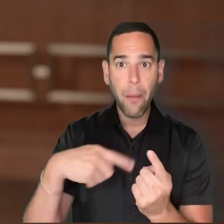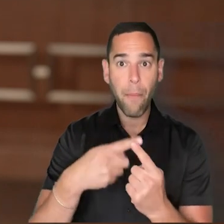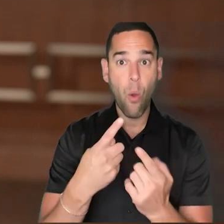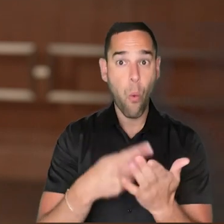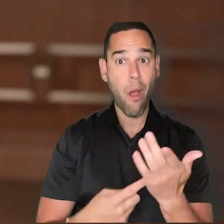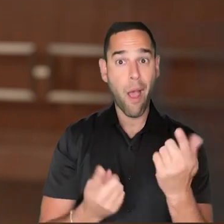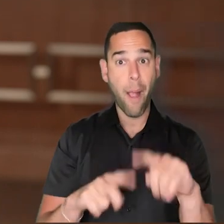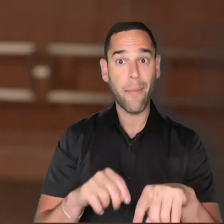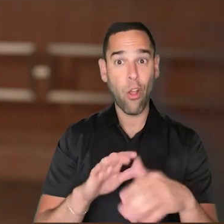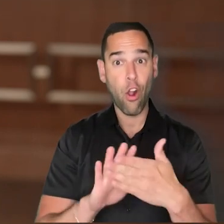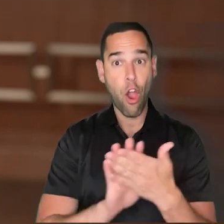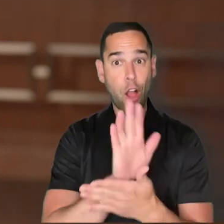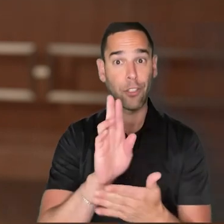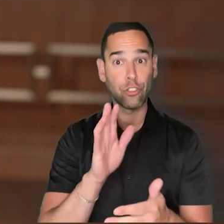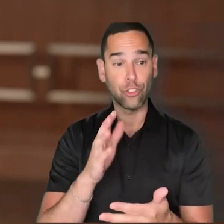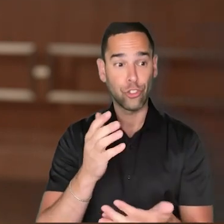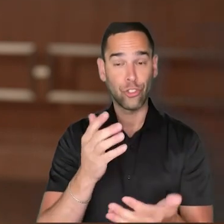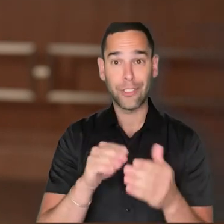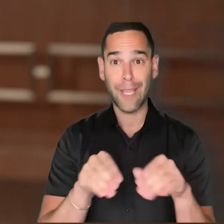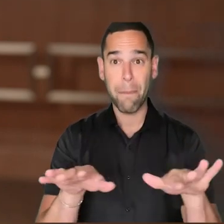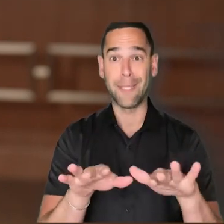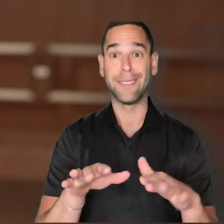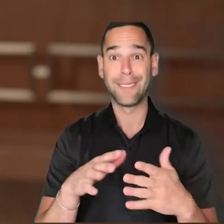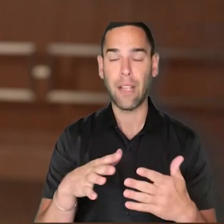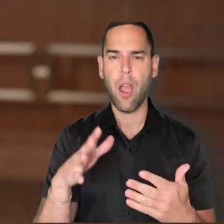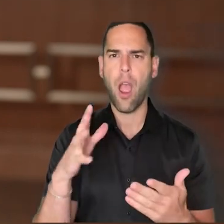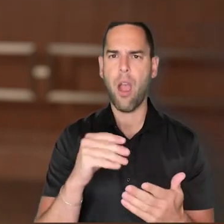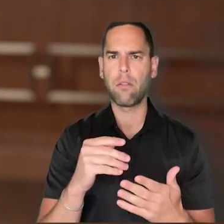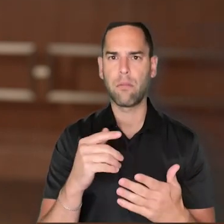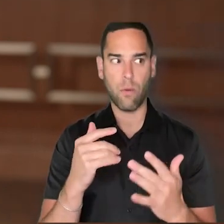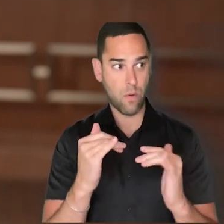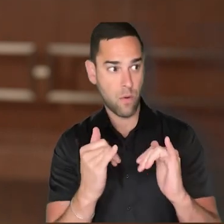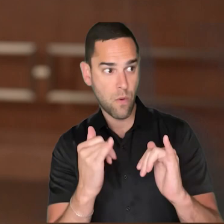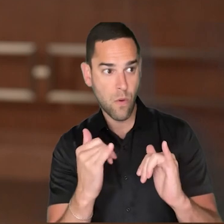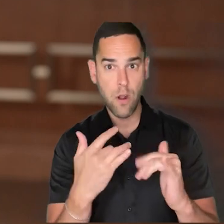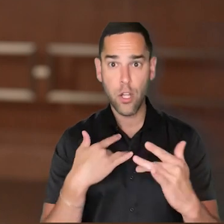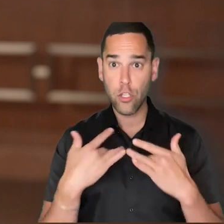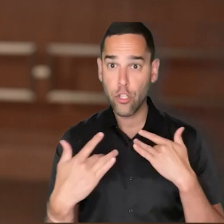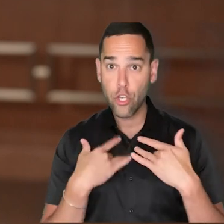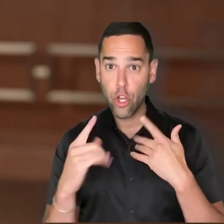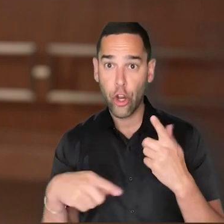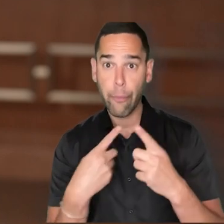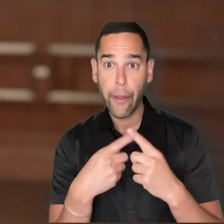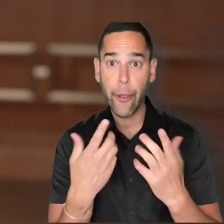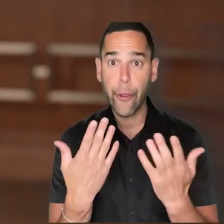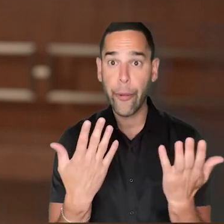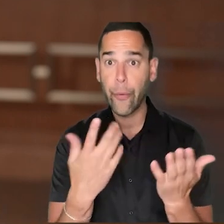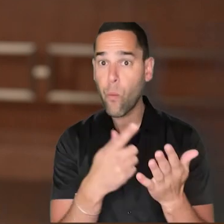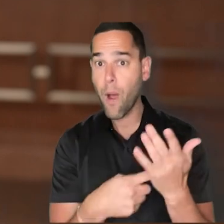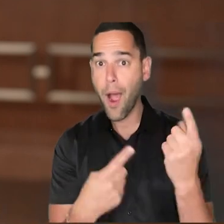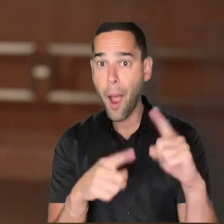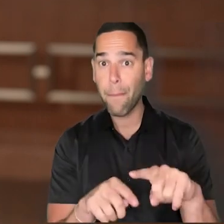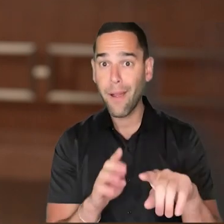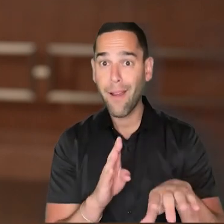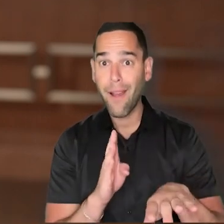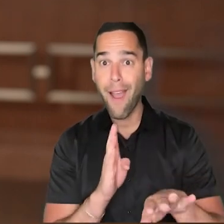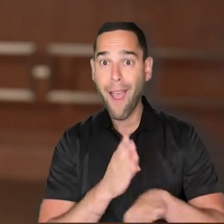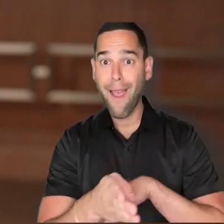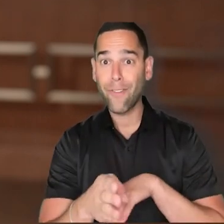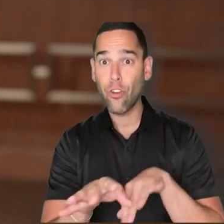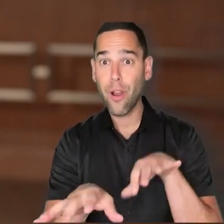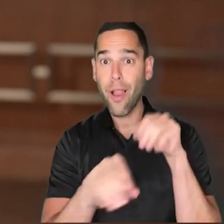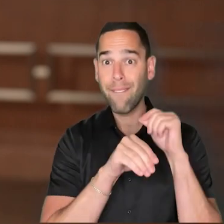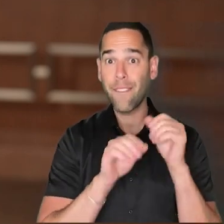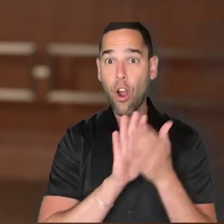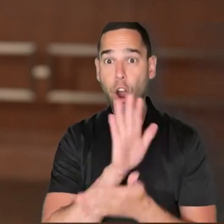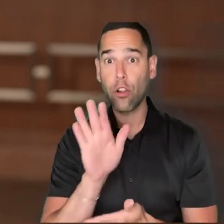what was going on the college campus, but issues that we had of concern relating to what would go